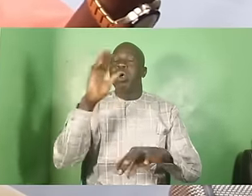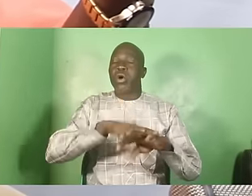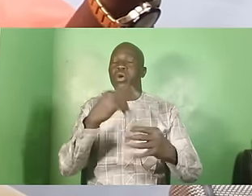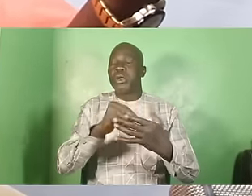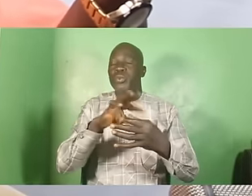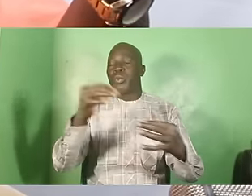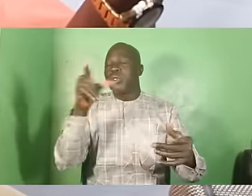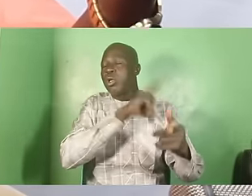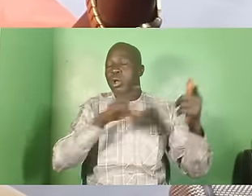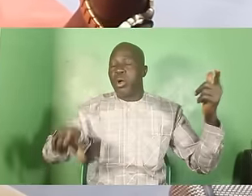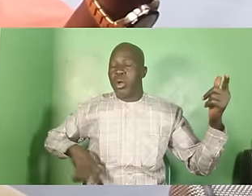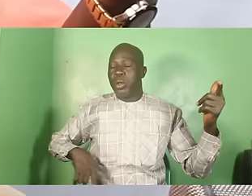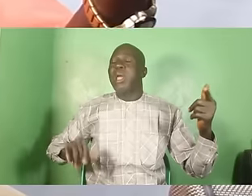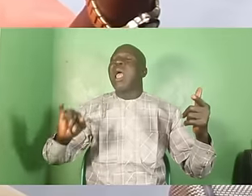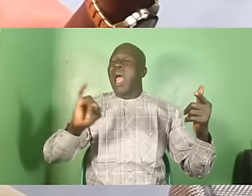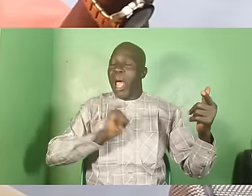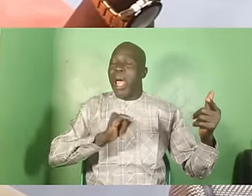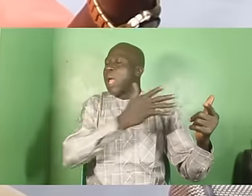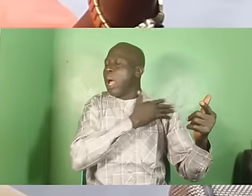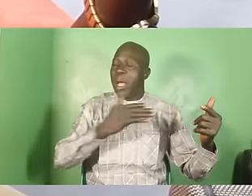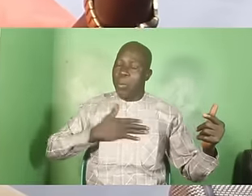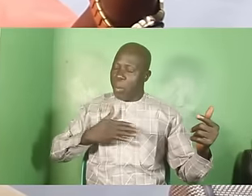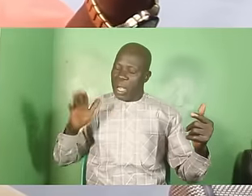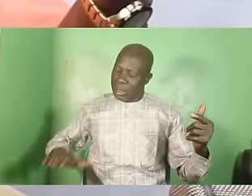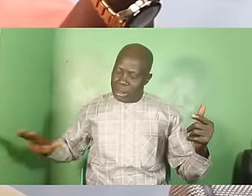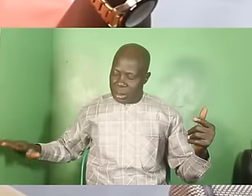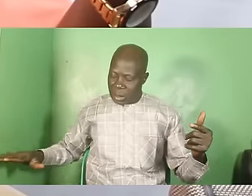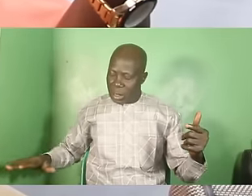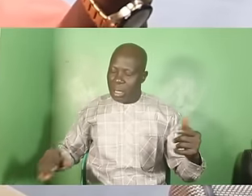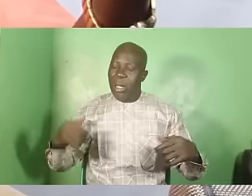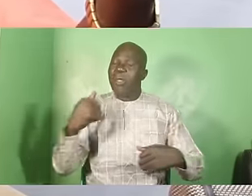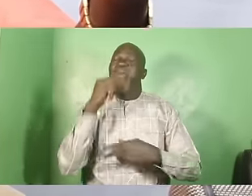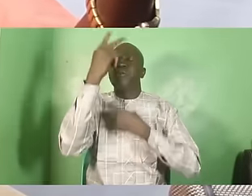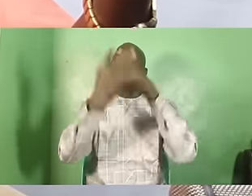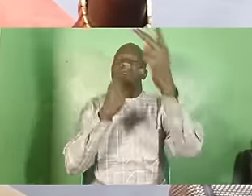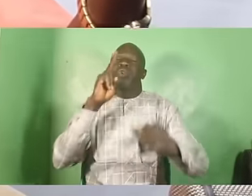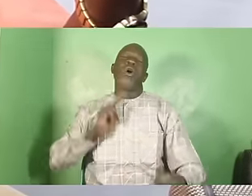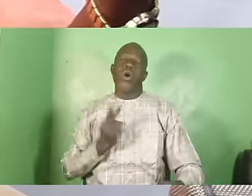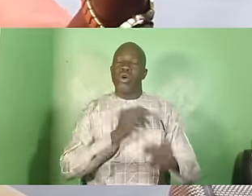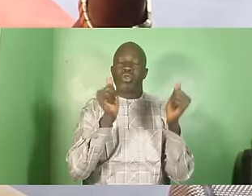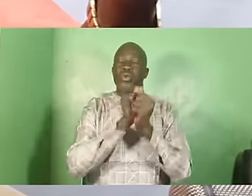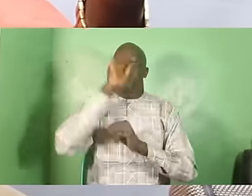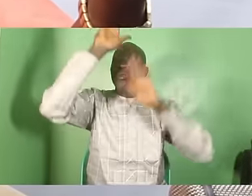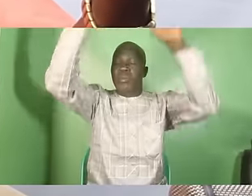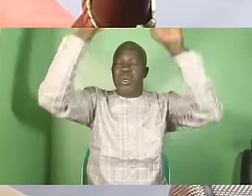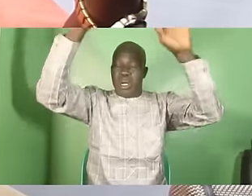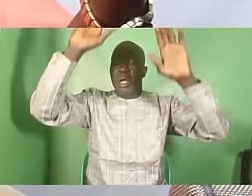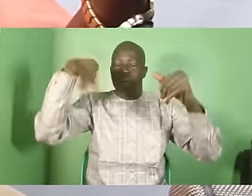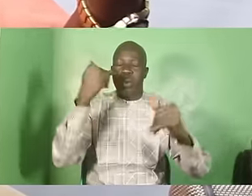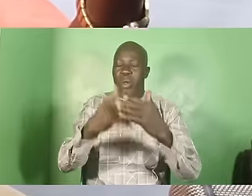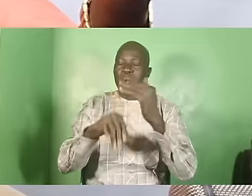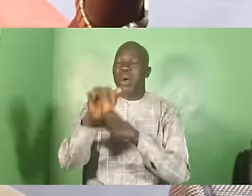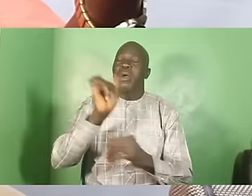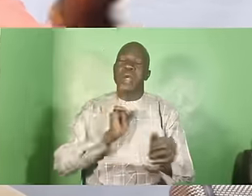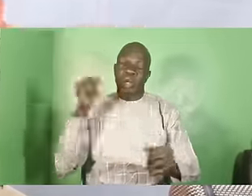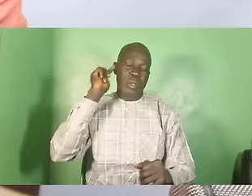have my Lord, Lord, me a dear woman. Myself and my children. See, you know, Bewa. This is just a miracle. What's your top party? For them, I want the